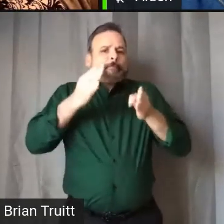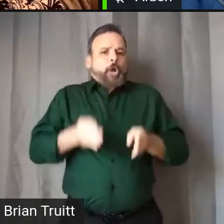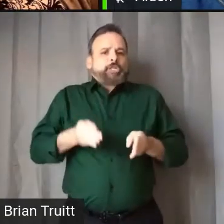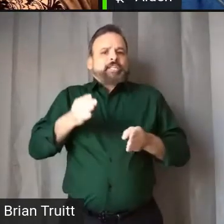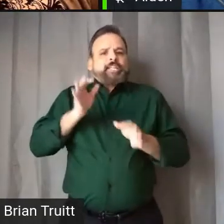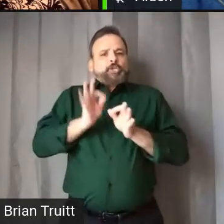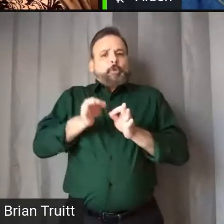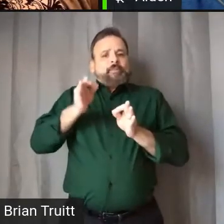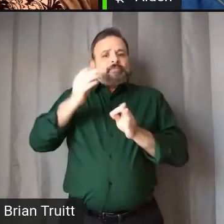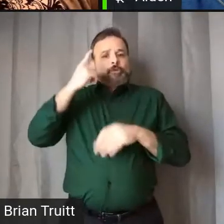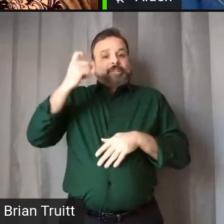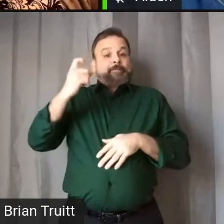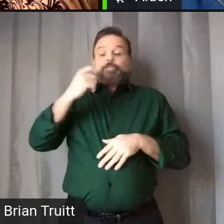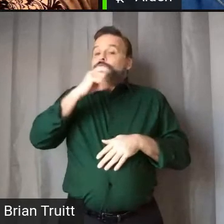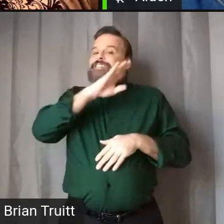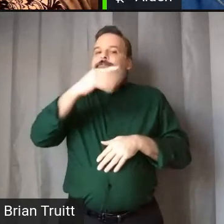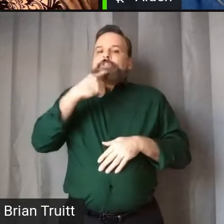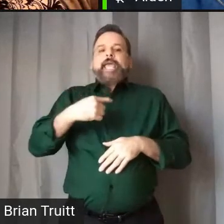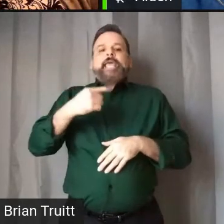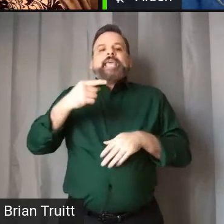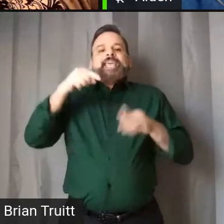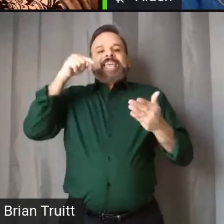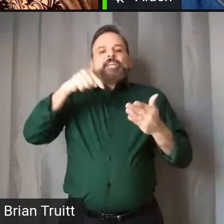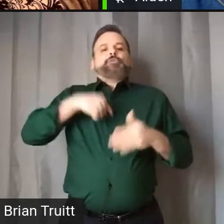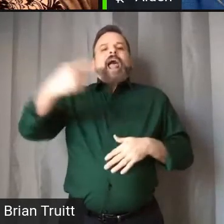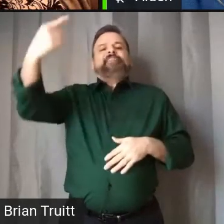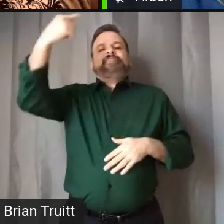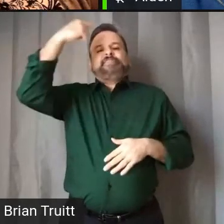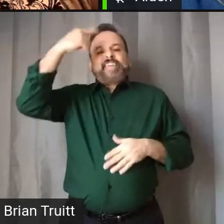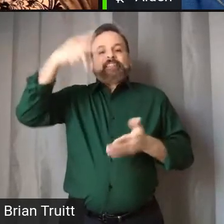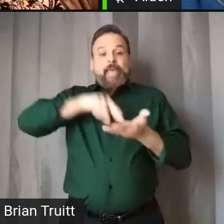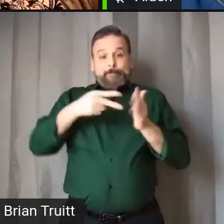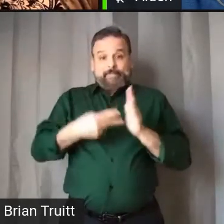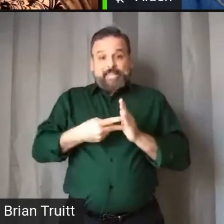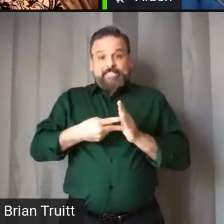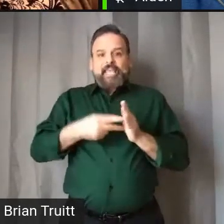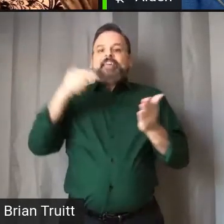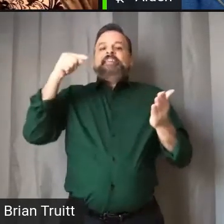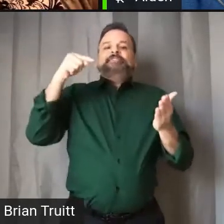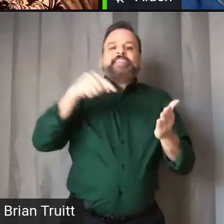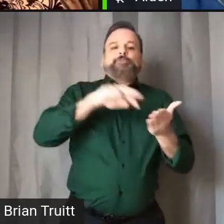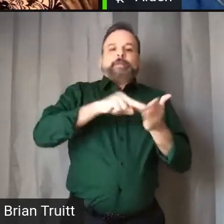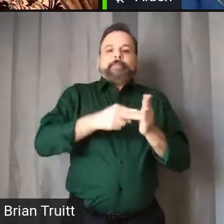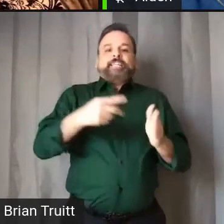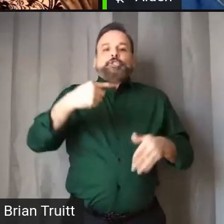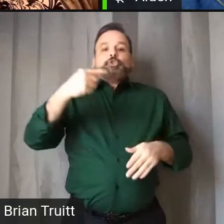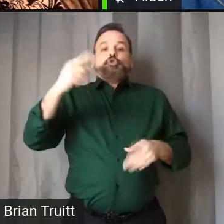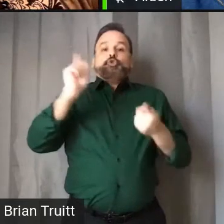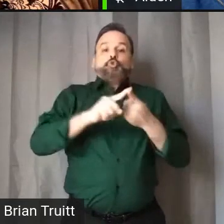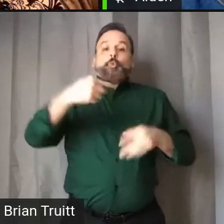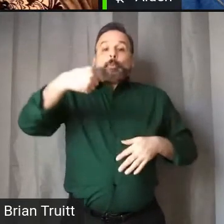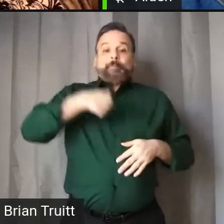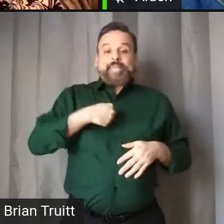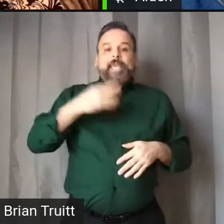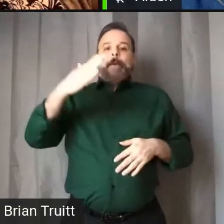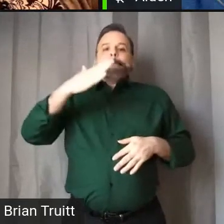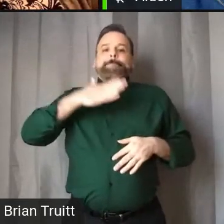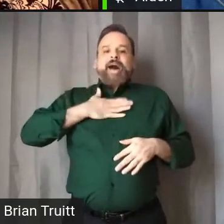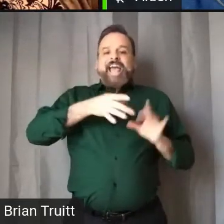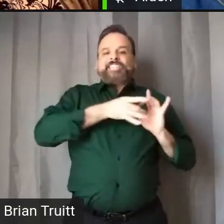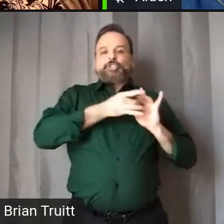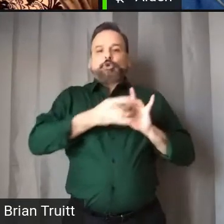them, here's what I think that means. You tell them, here's what that would mean to me. You know, here's what my association is with the imagery that you're describing.